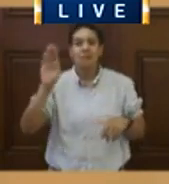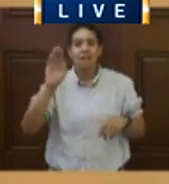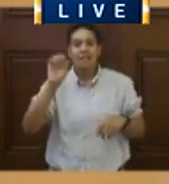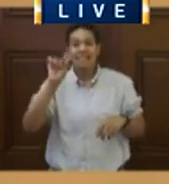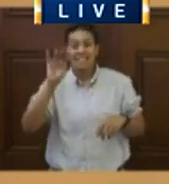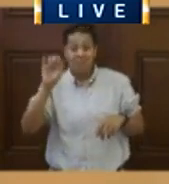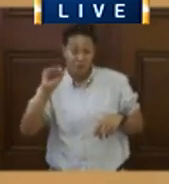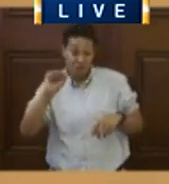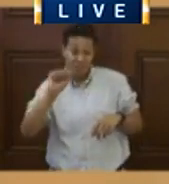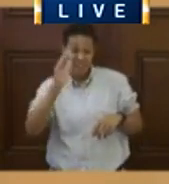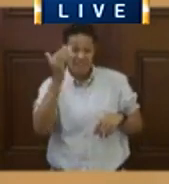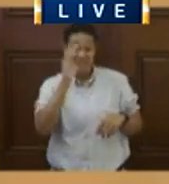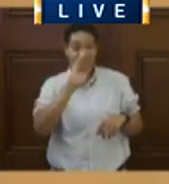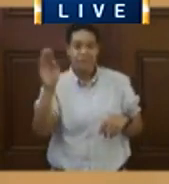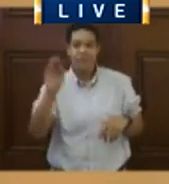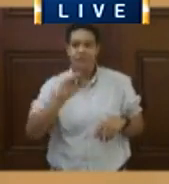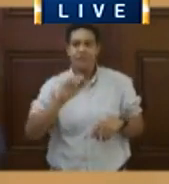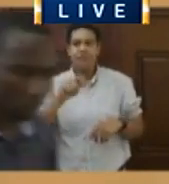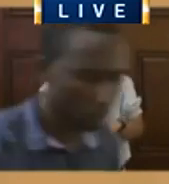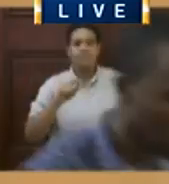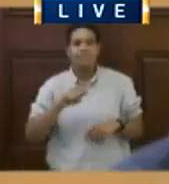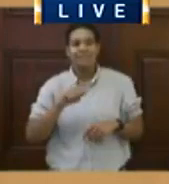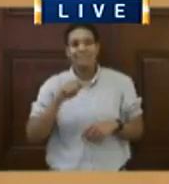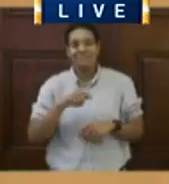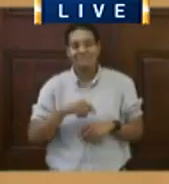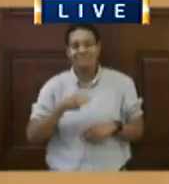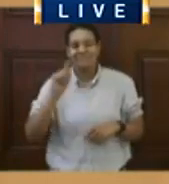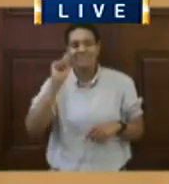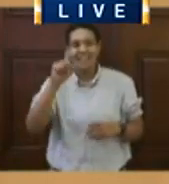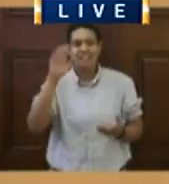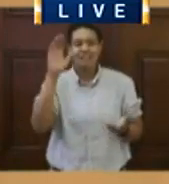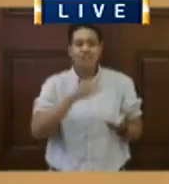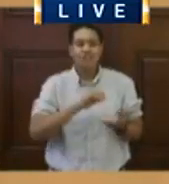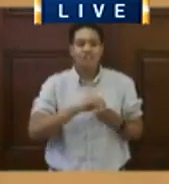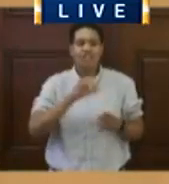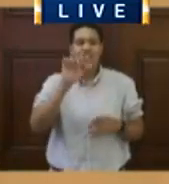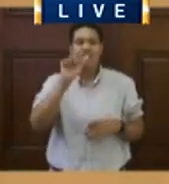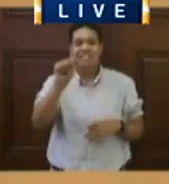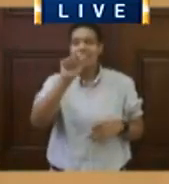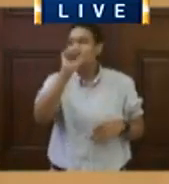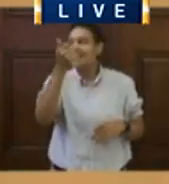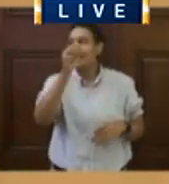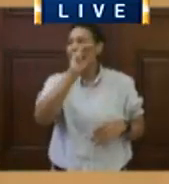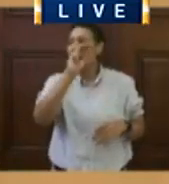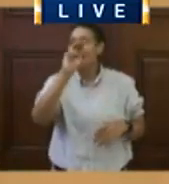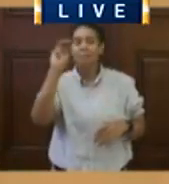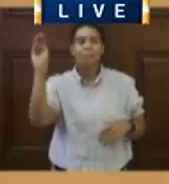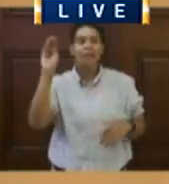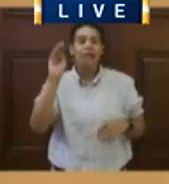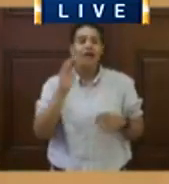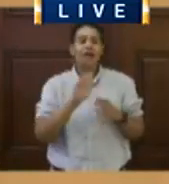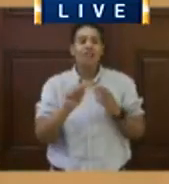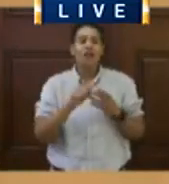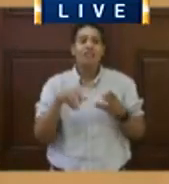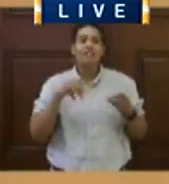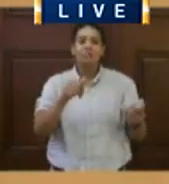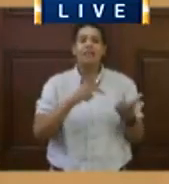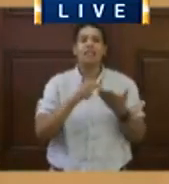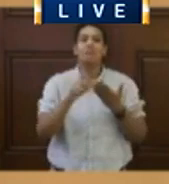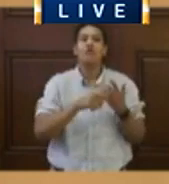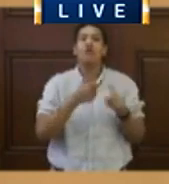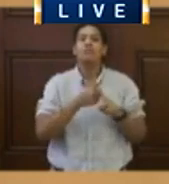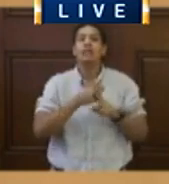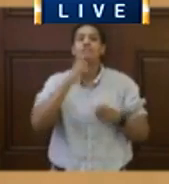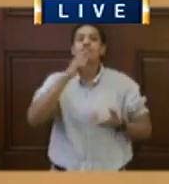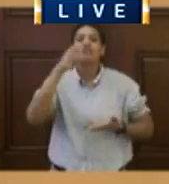and the reduction in GCT, and a $10 billion spending program to alleviate the